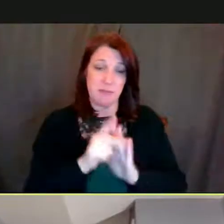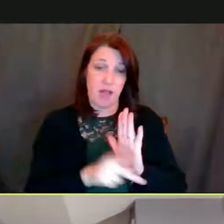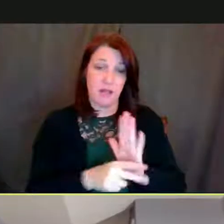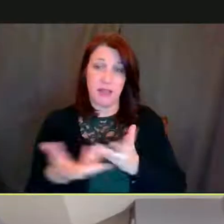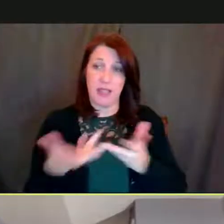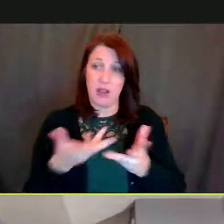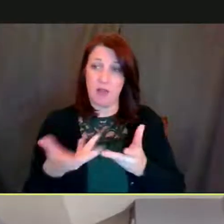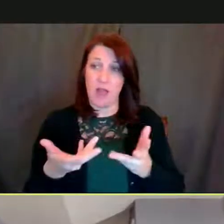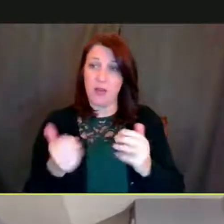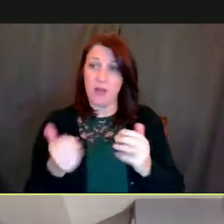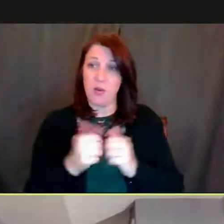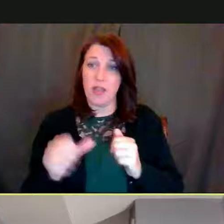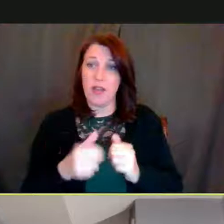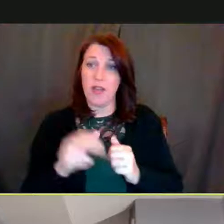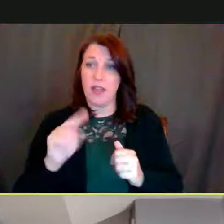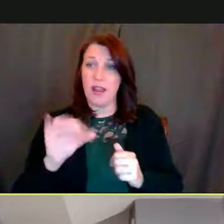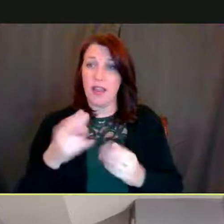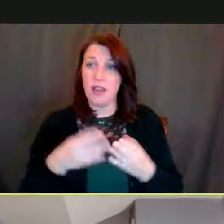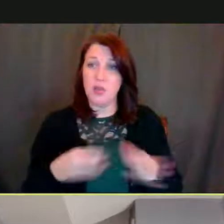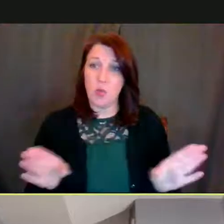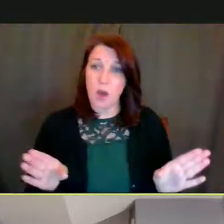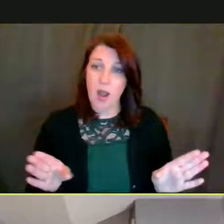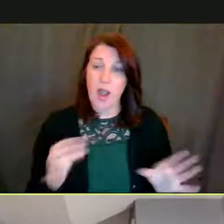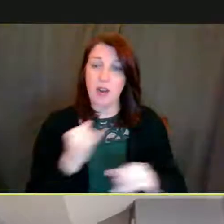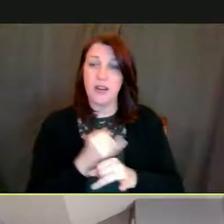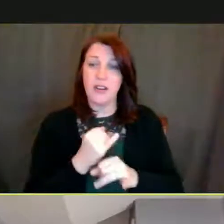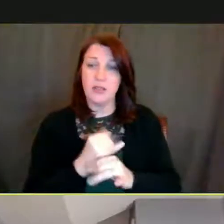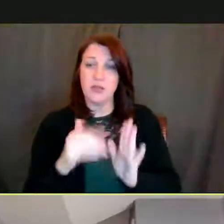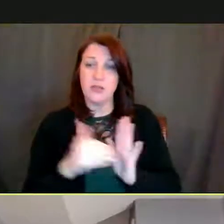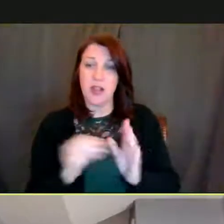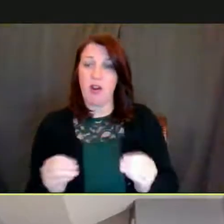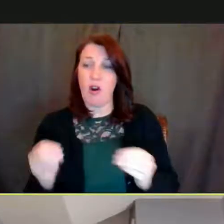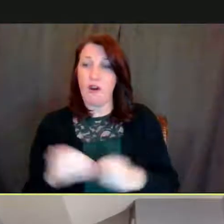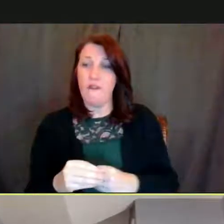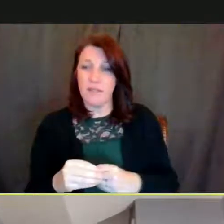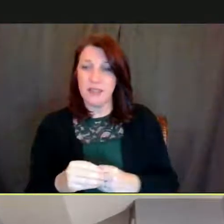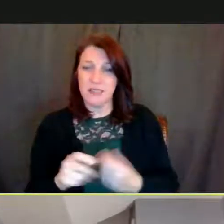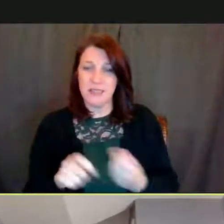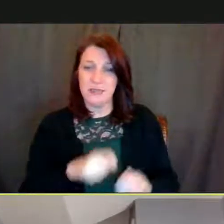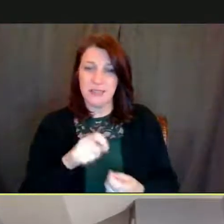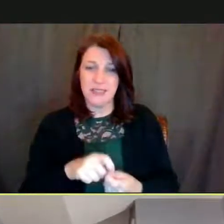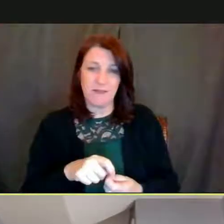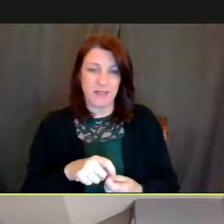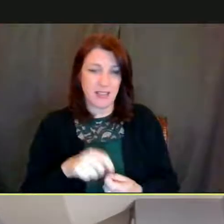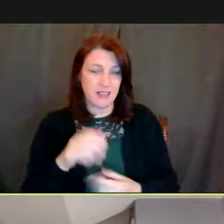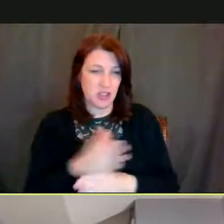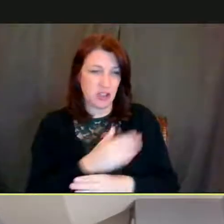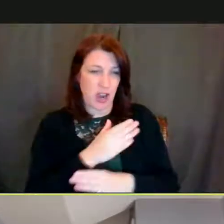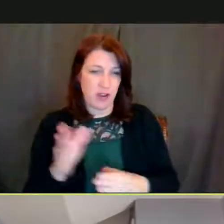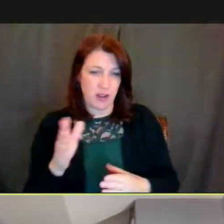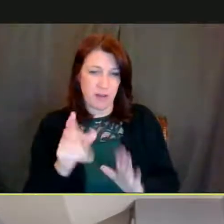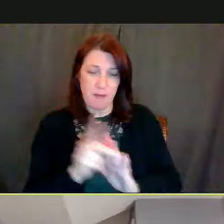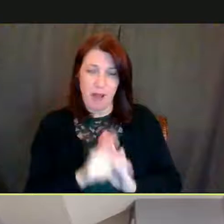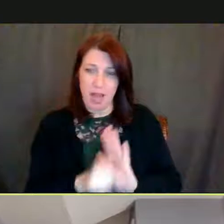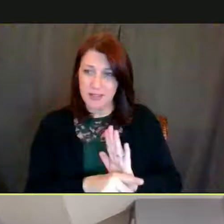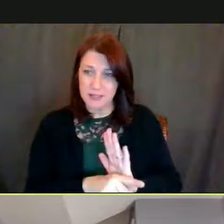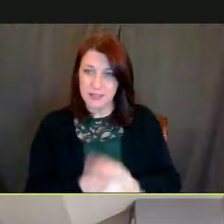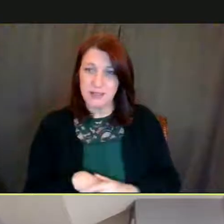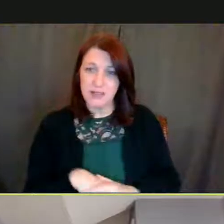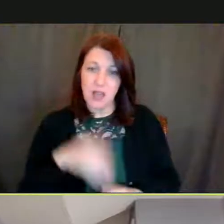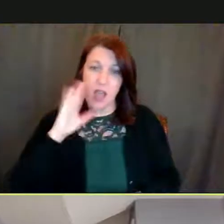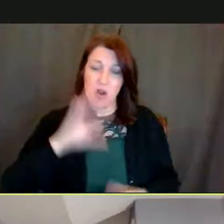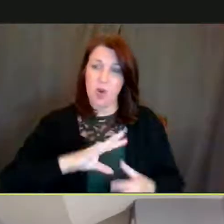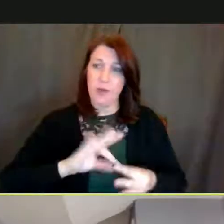other, NIH-wide or institute, center, and office specific data sharing policies. And obviously, I've been talking a little bit about